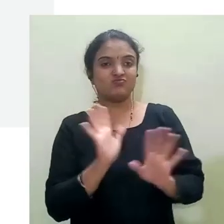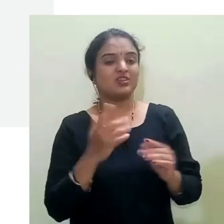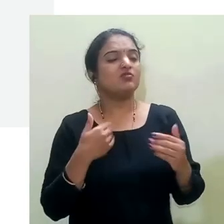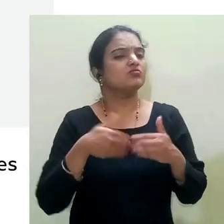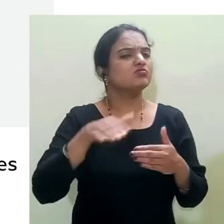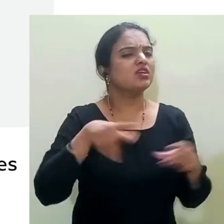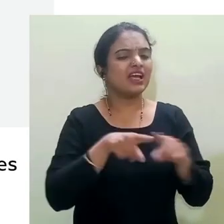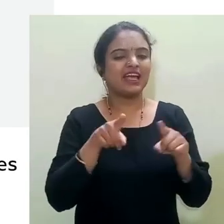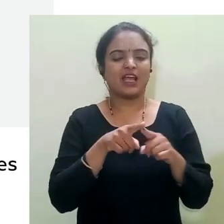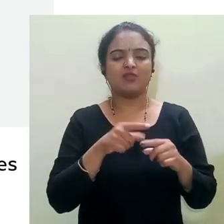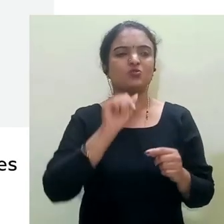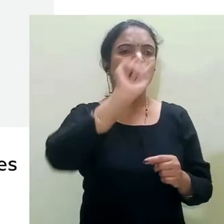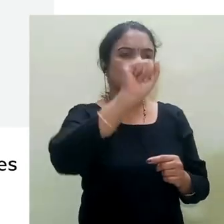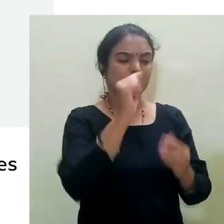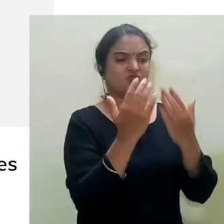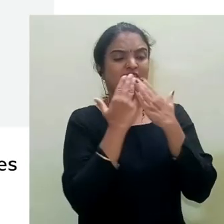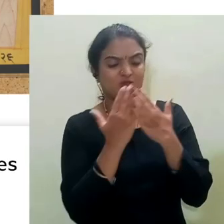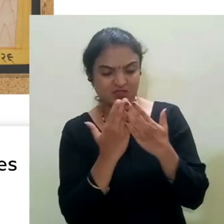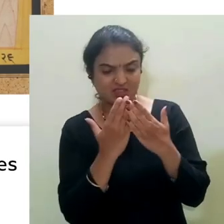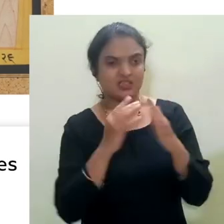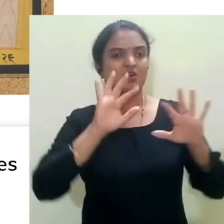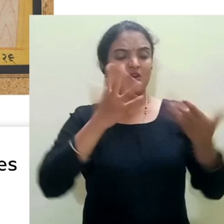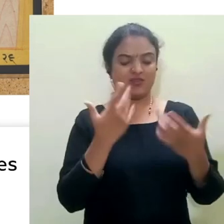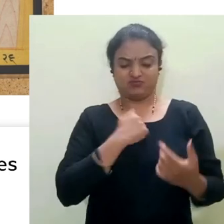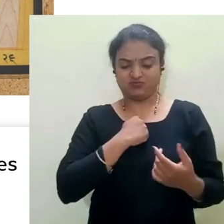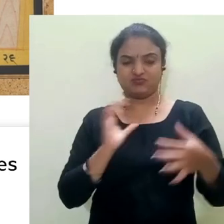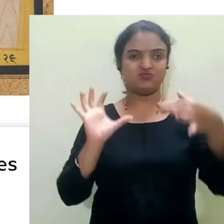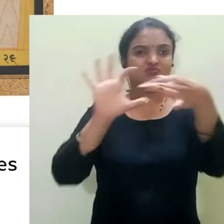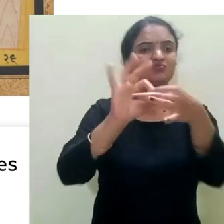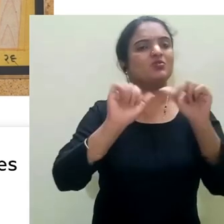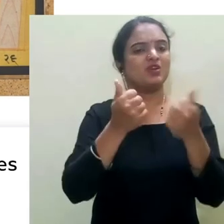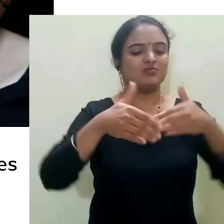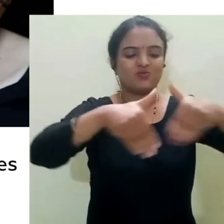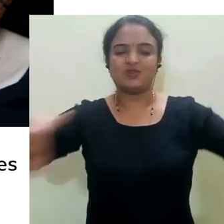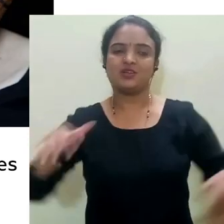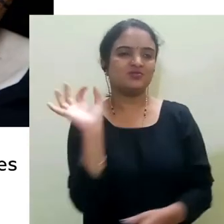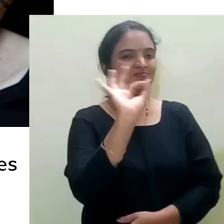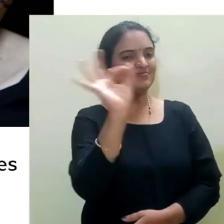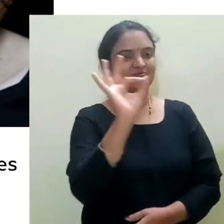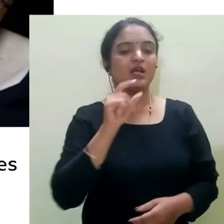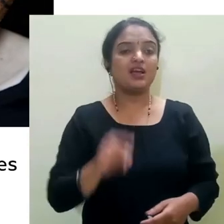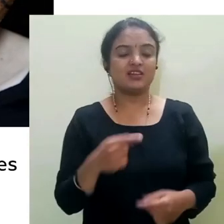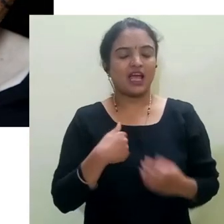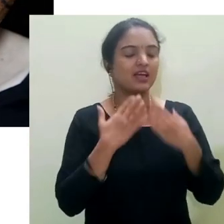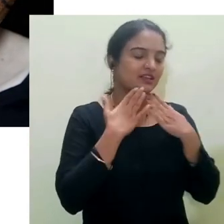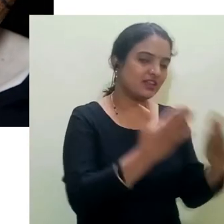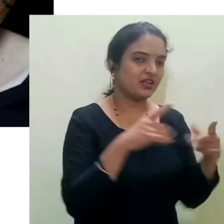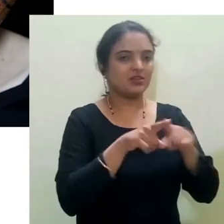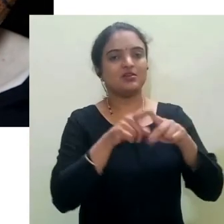seeing. But more than that, the project allows us to build bridges between institutions.